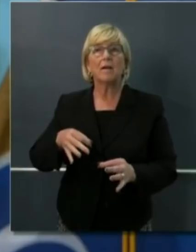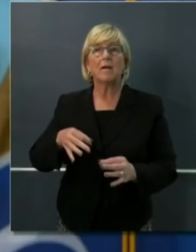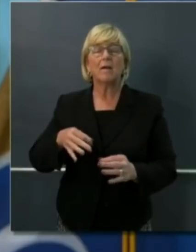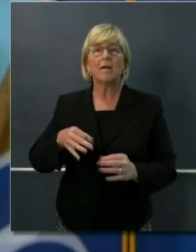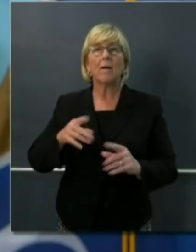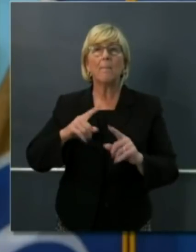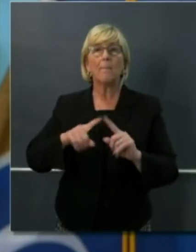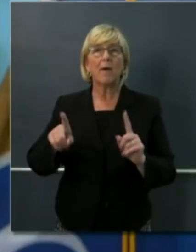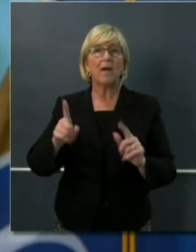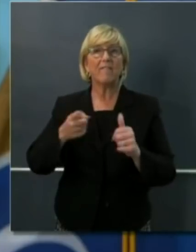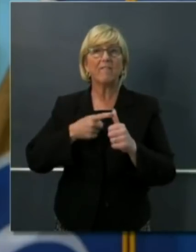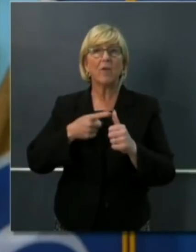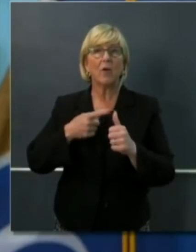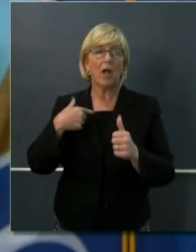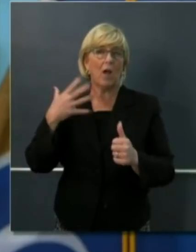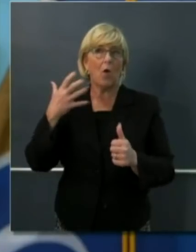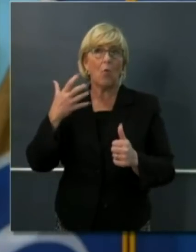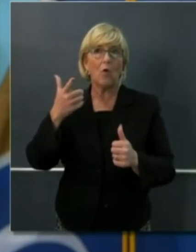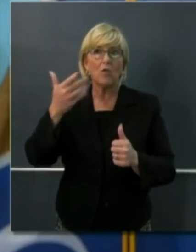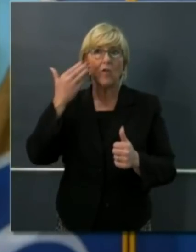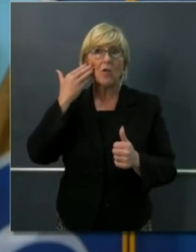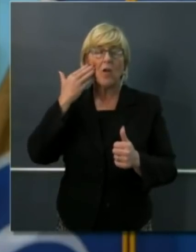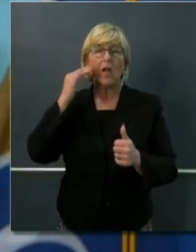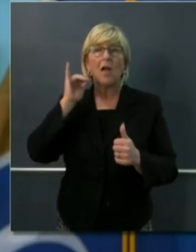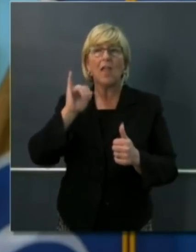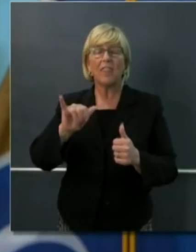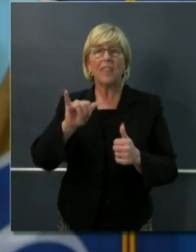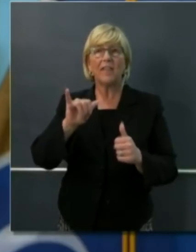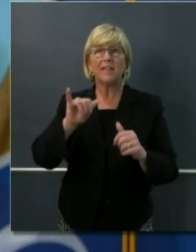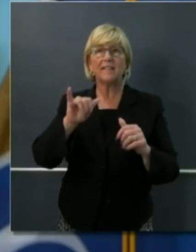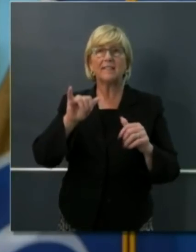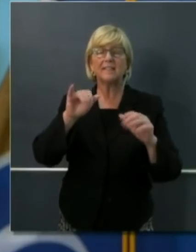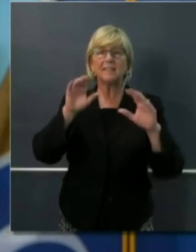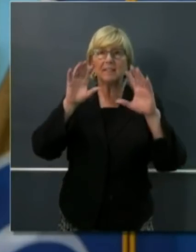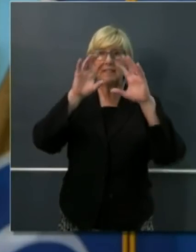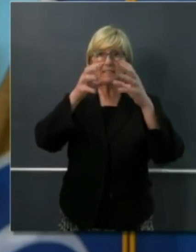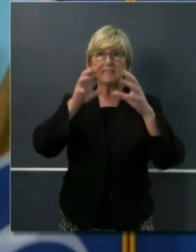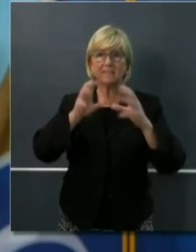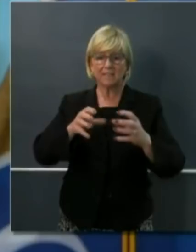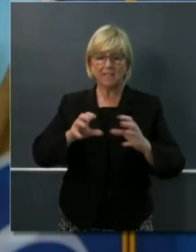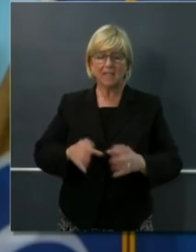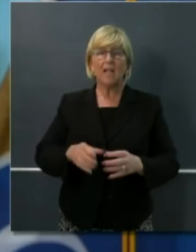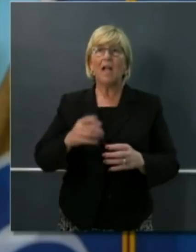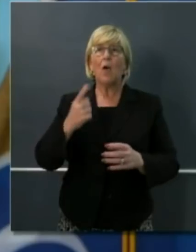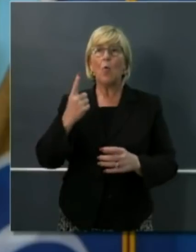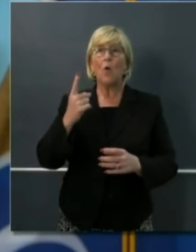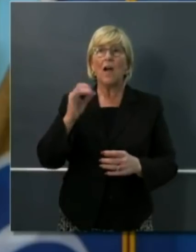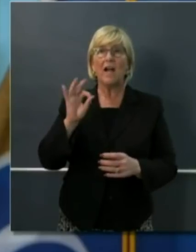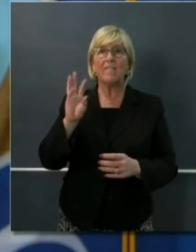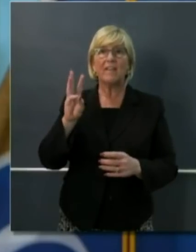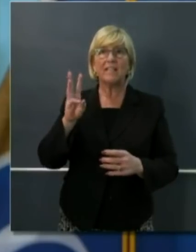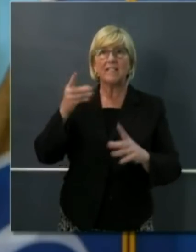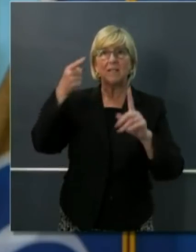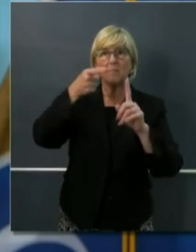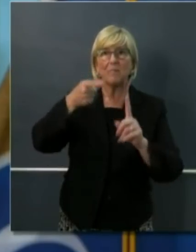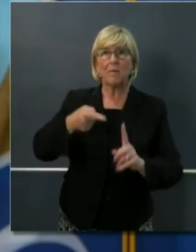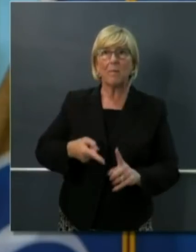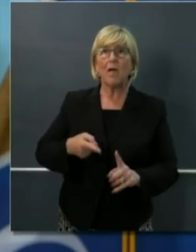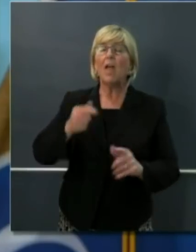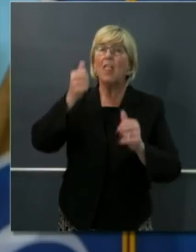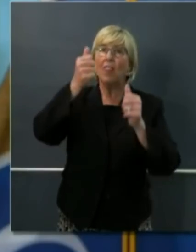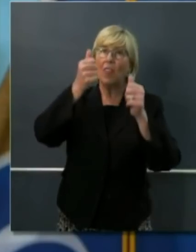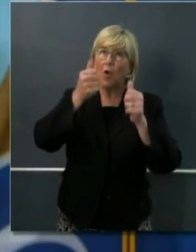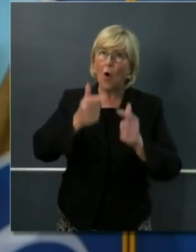this space is one of 6. Not all 6 are equally important indicators. All of them